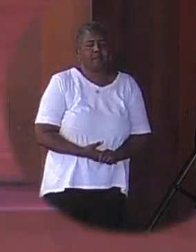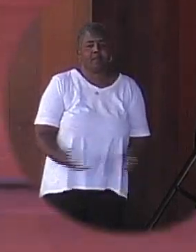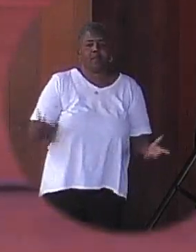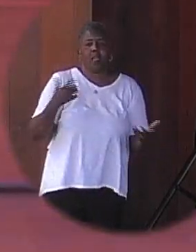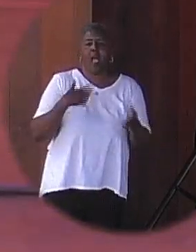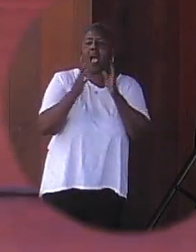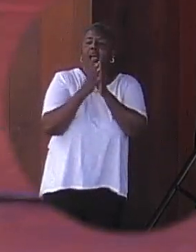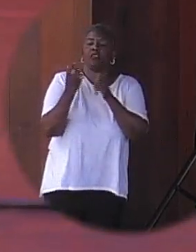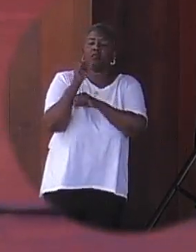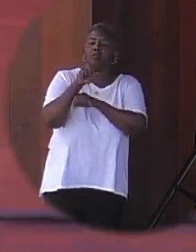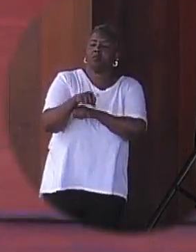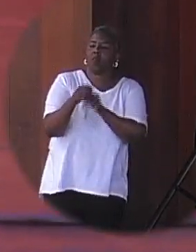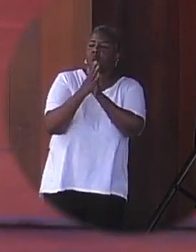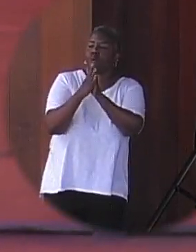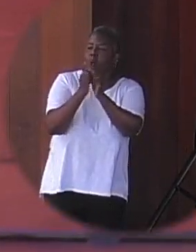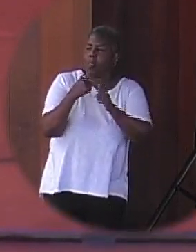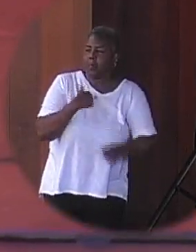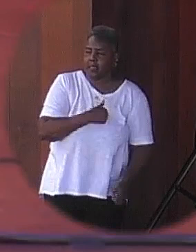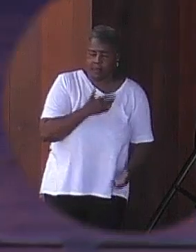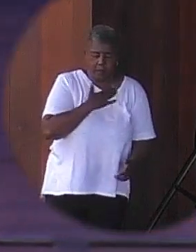Won't you bow and be in prayer with me?